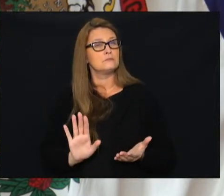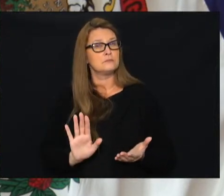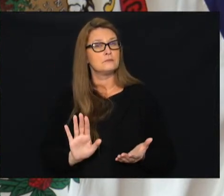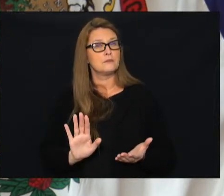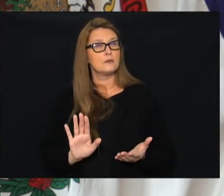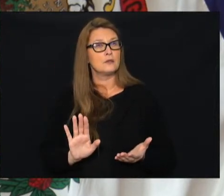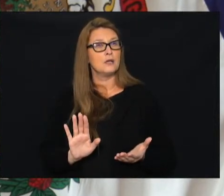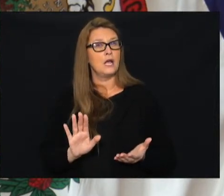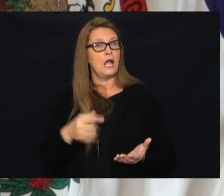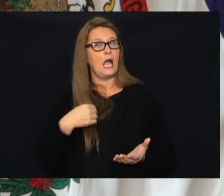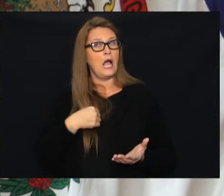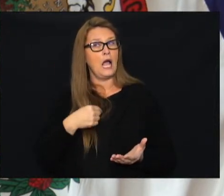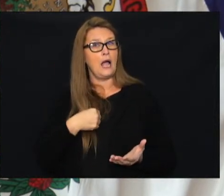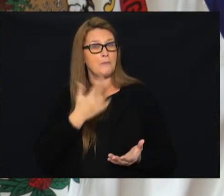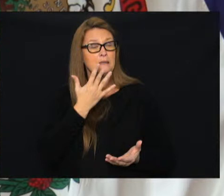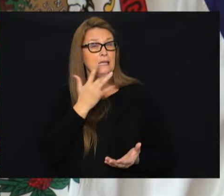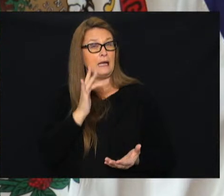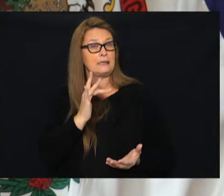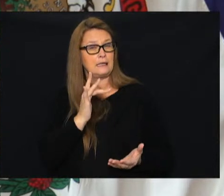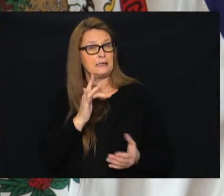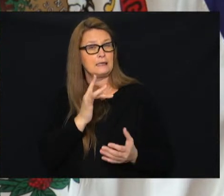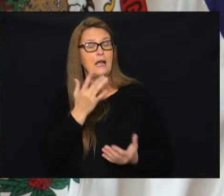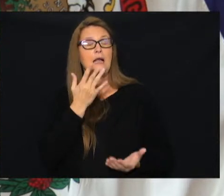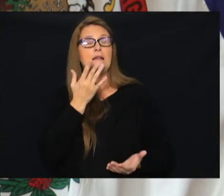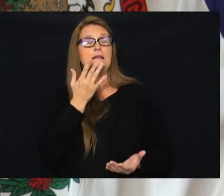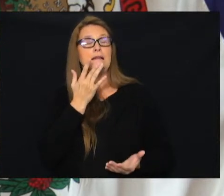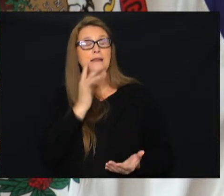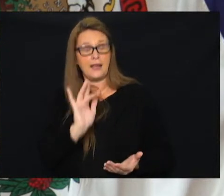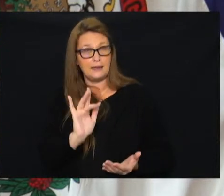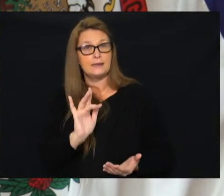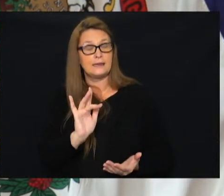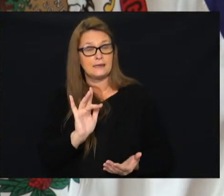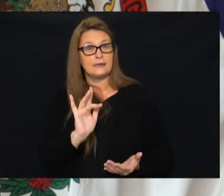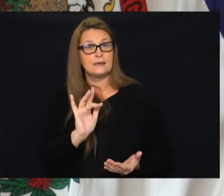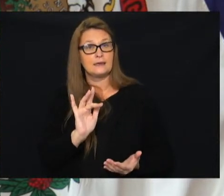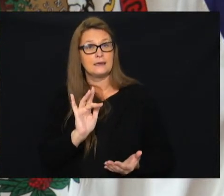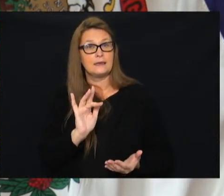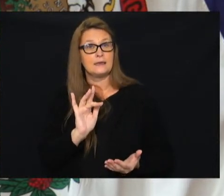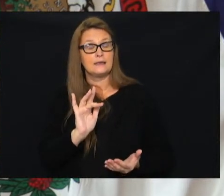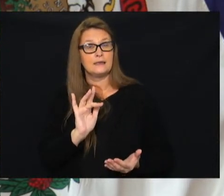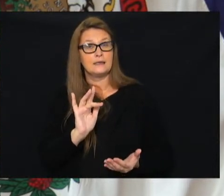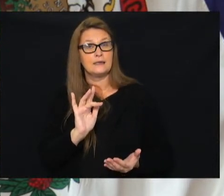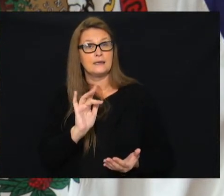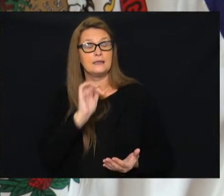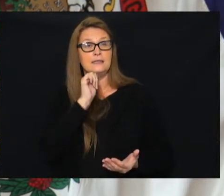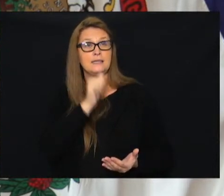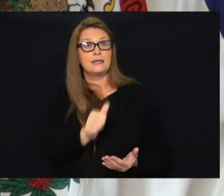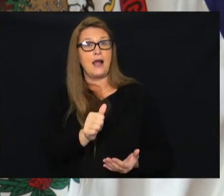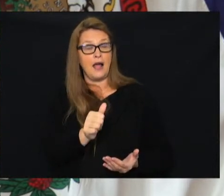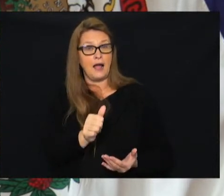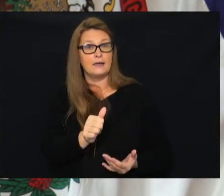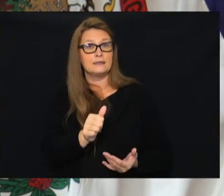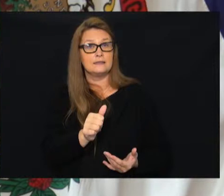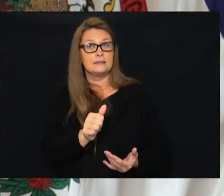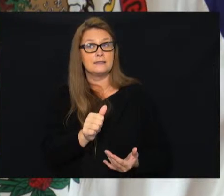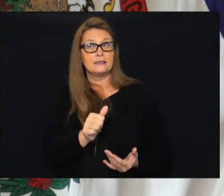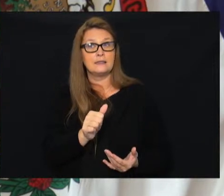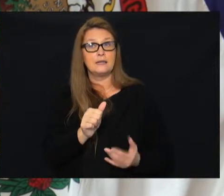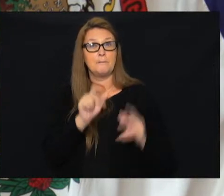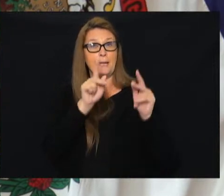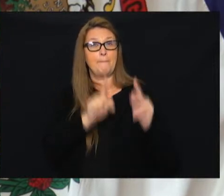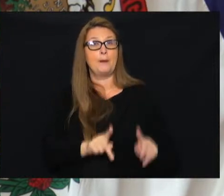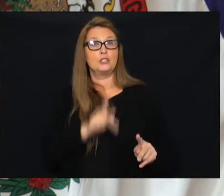how was I lucky enough? How was I absolutely lucky enough to not be one of